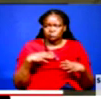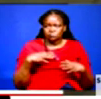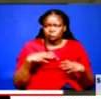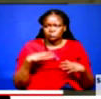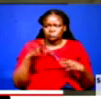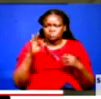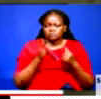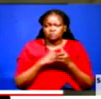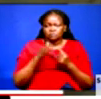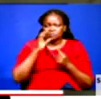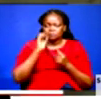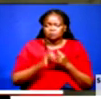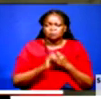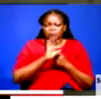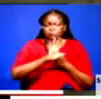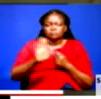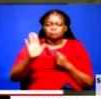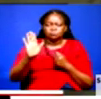38% of them